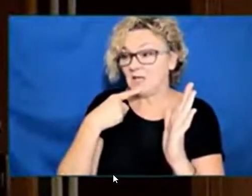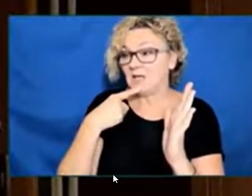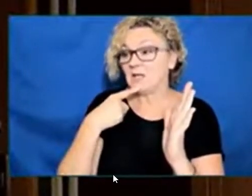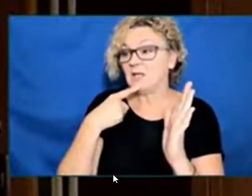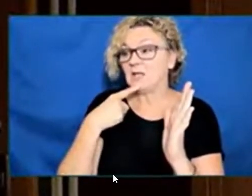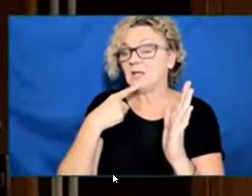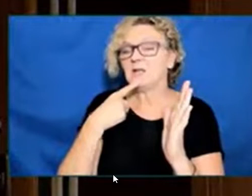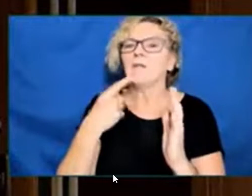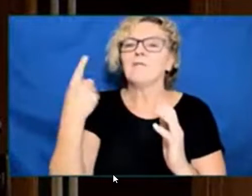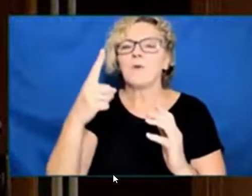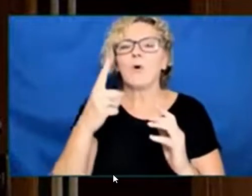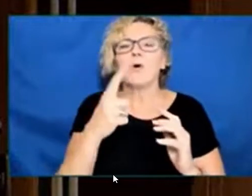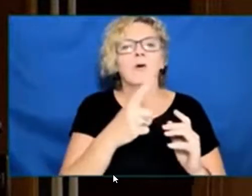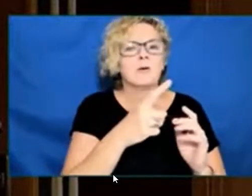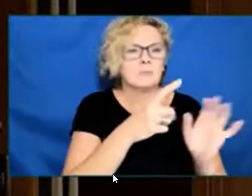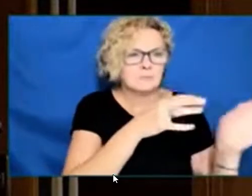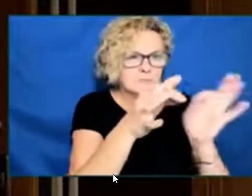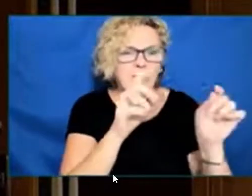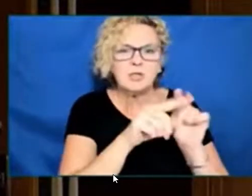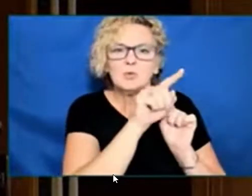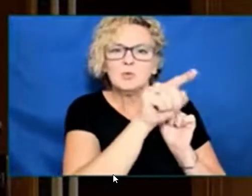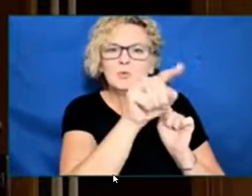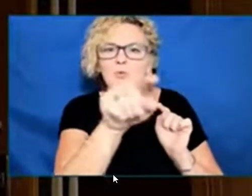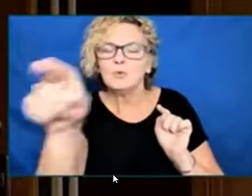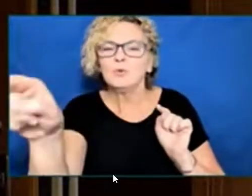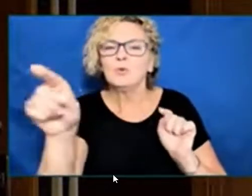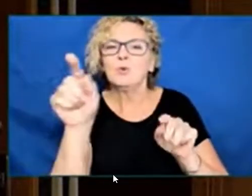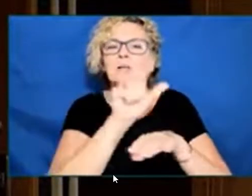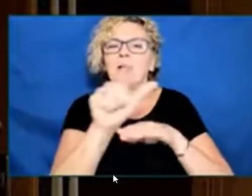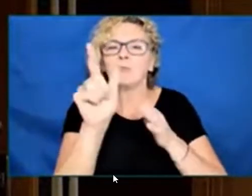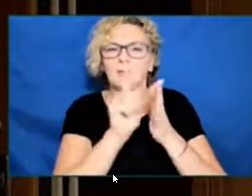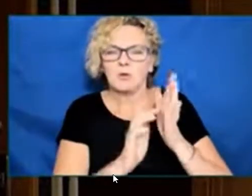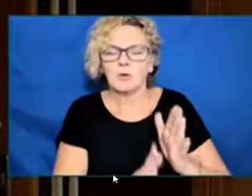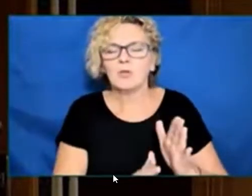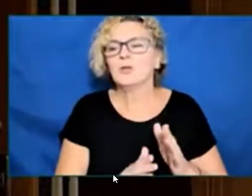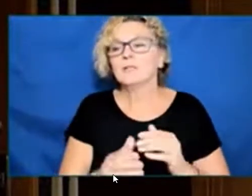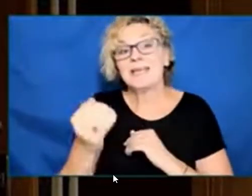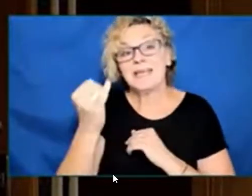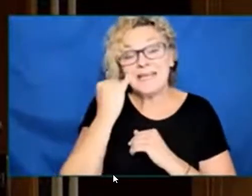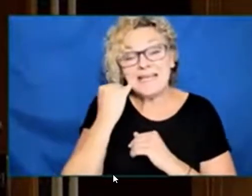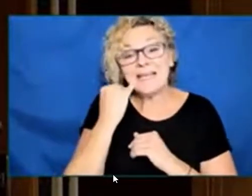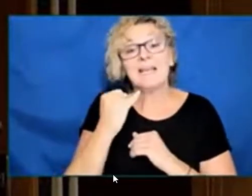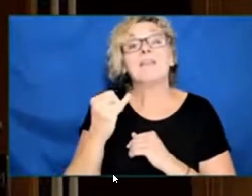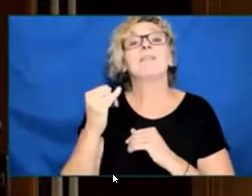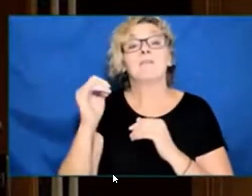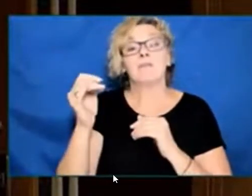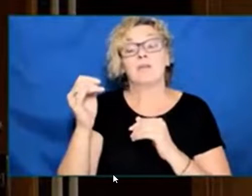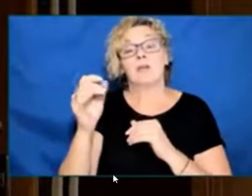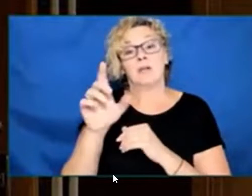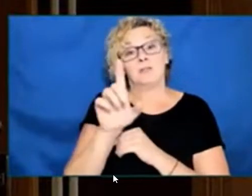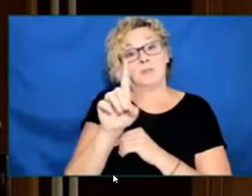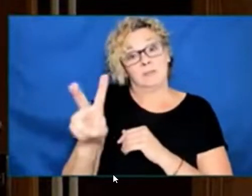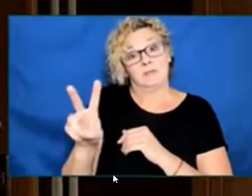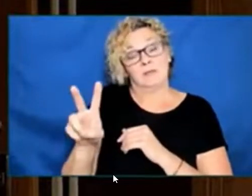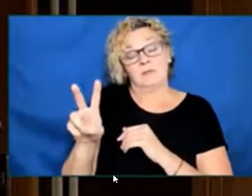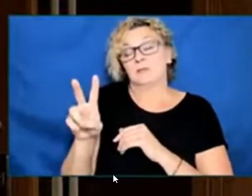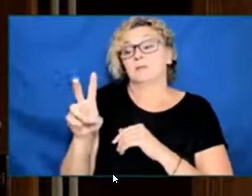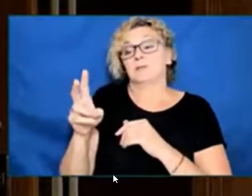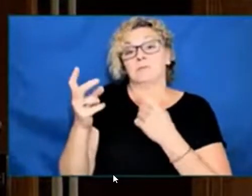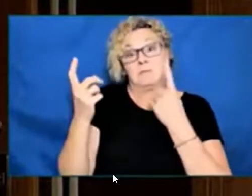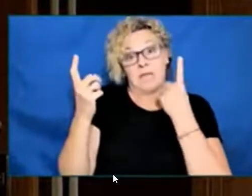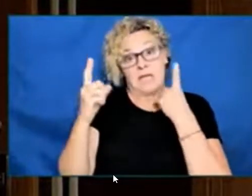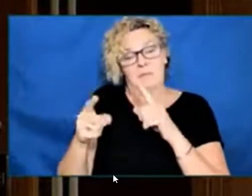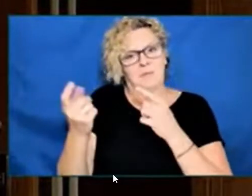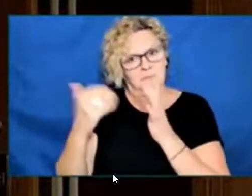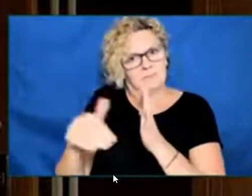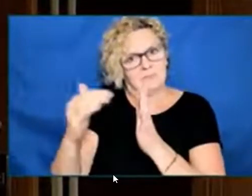prosecutors. In circumstances when an adult prolific offender is brought before the courts on additional charges, a